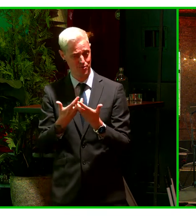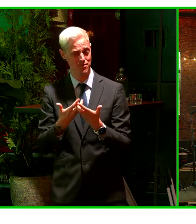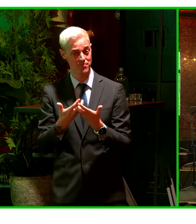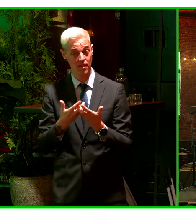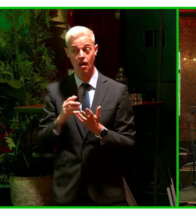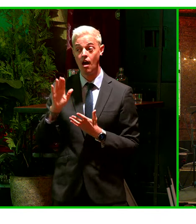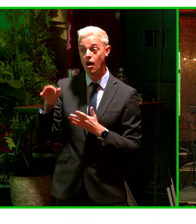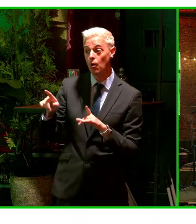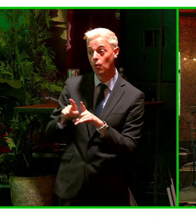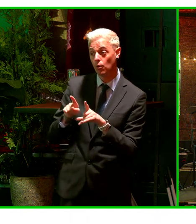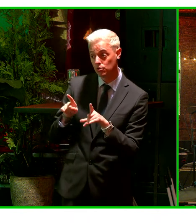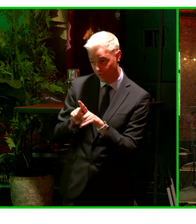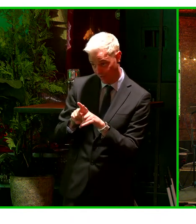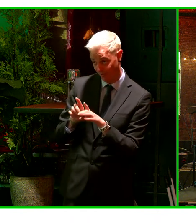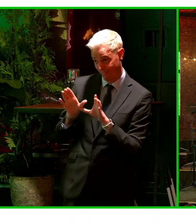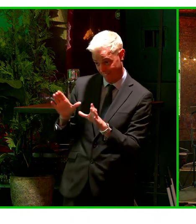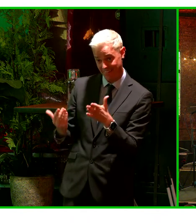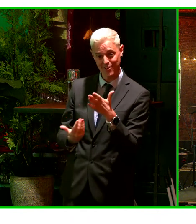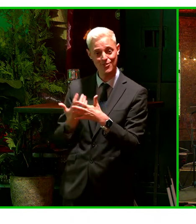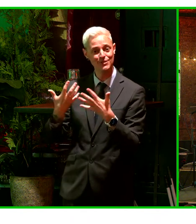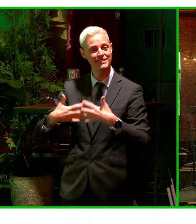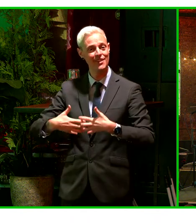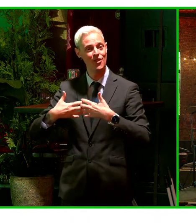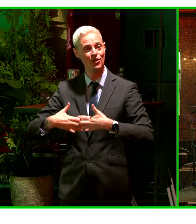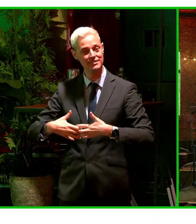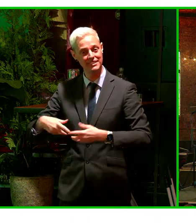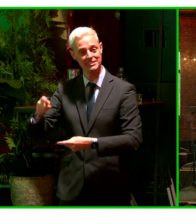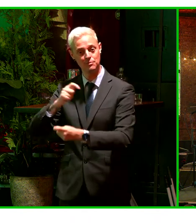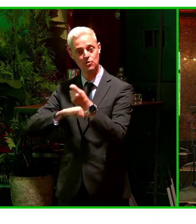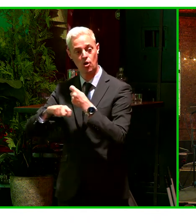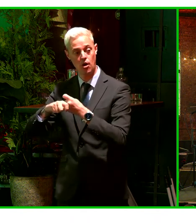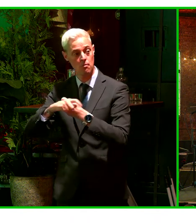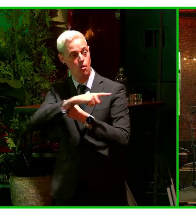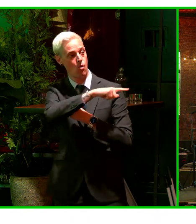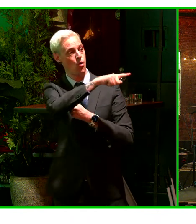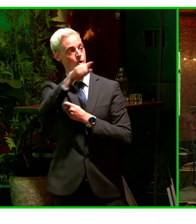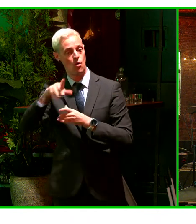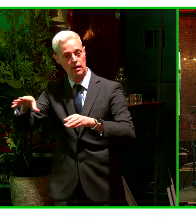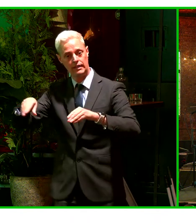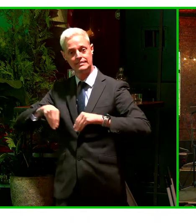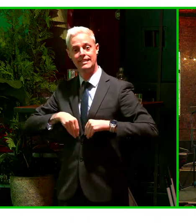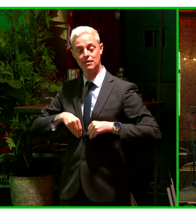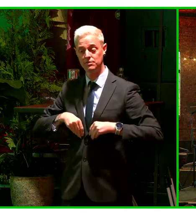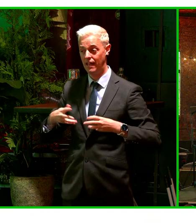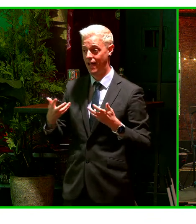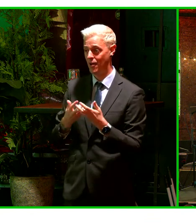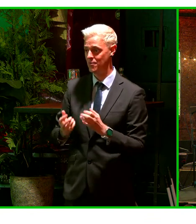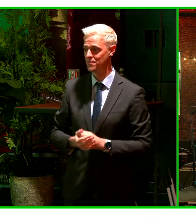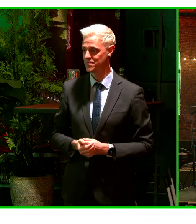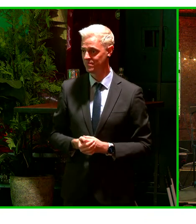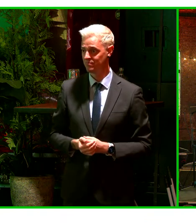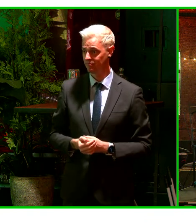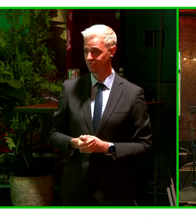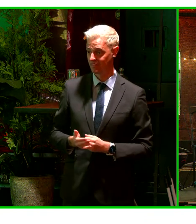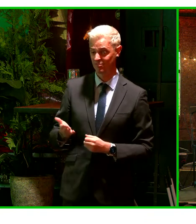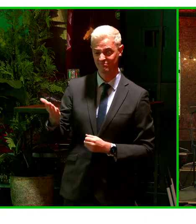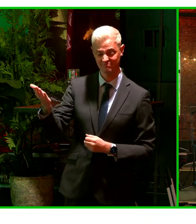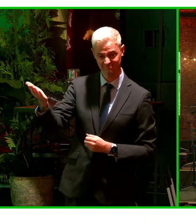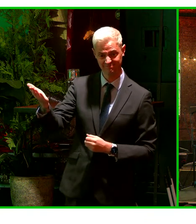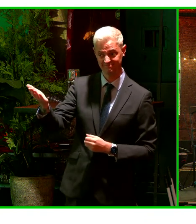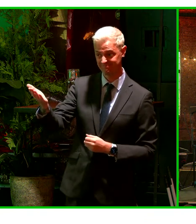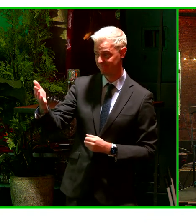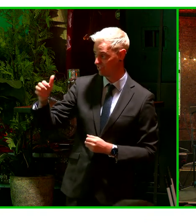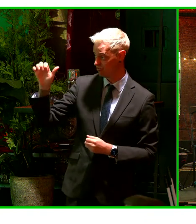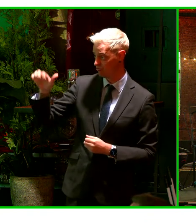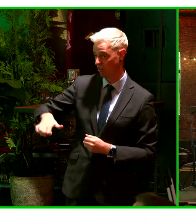do we then make sure that new technology is adopted by all of us? You're absolutely right. Those are two of